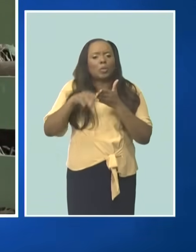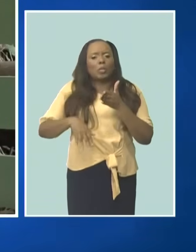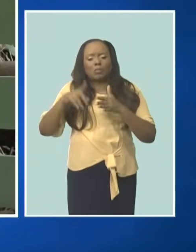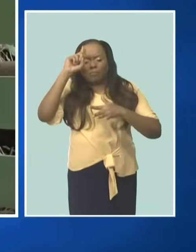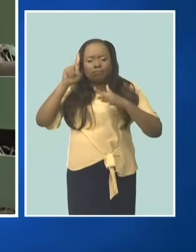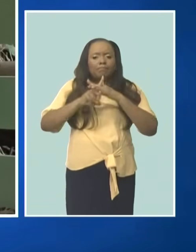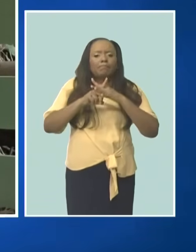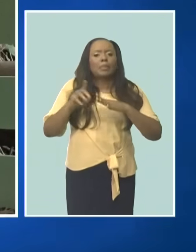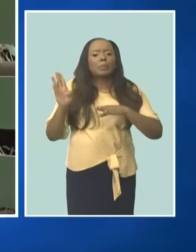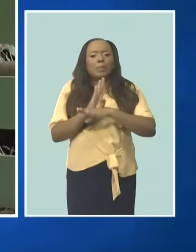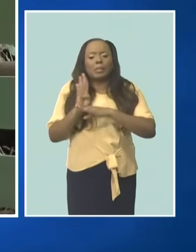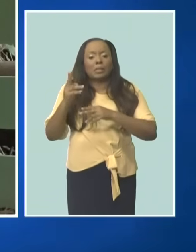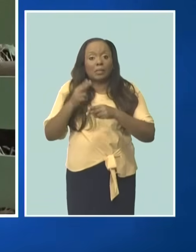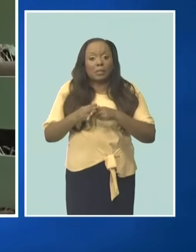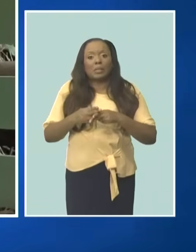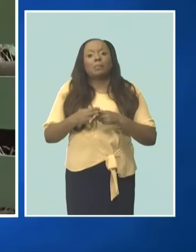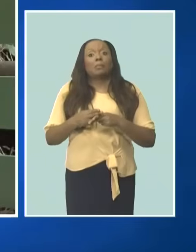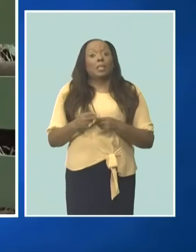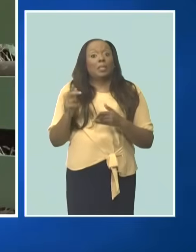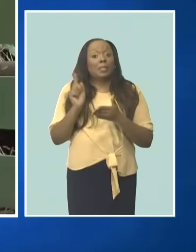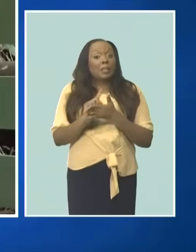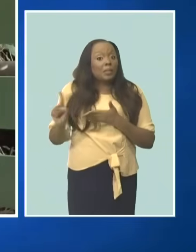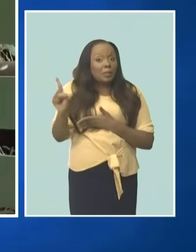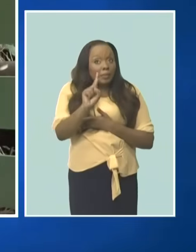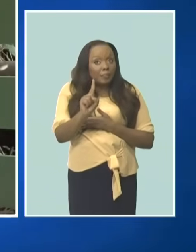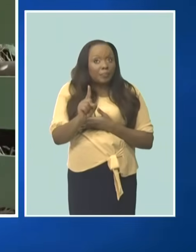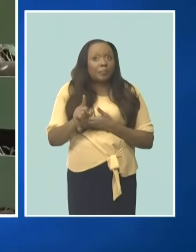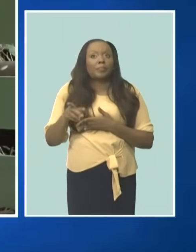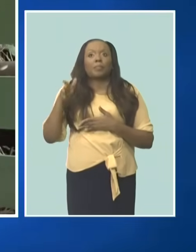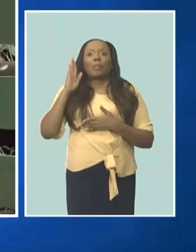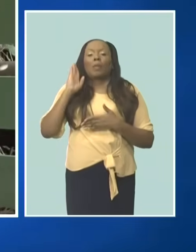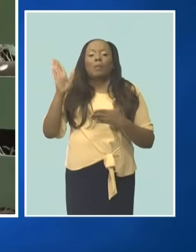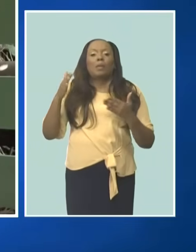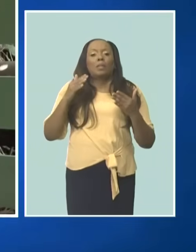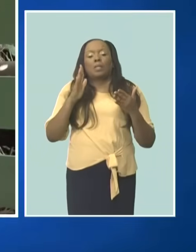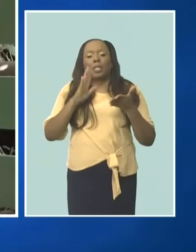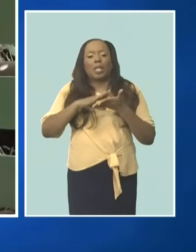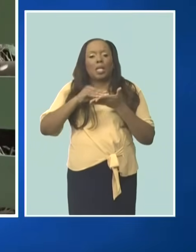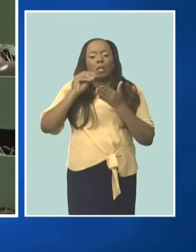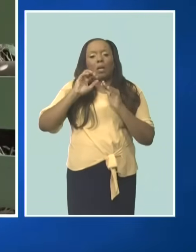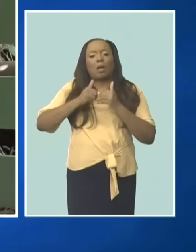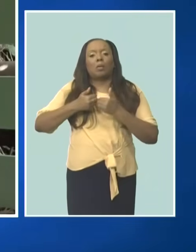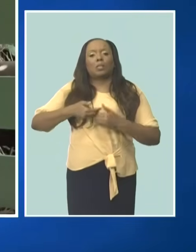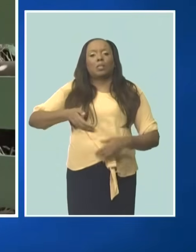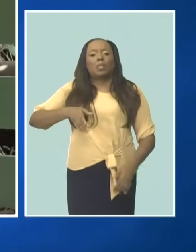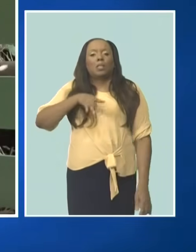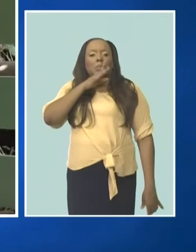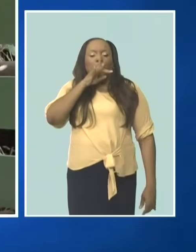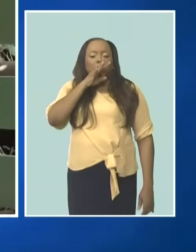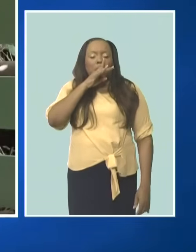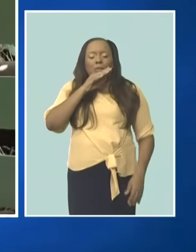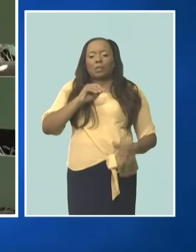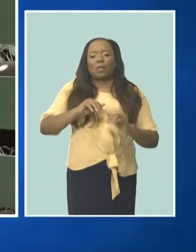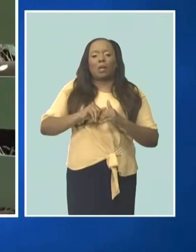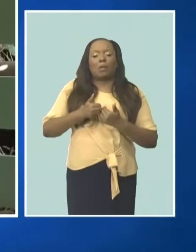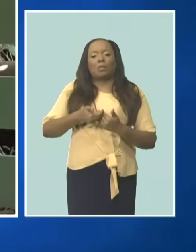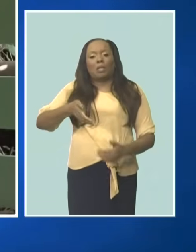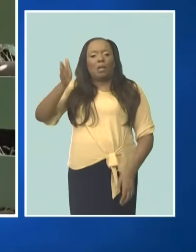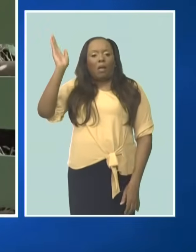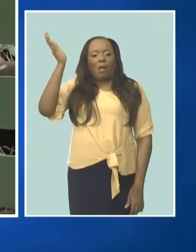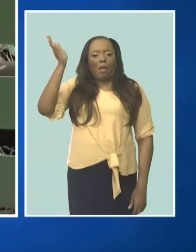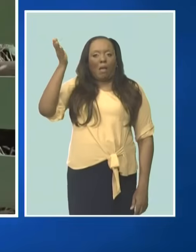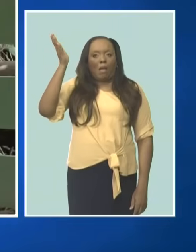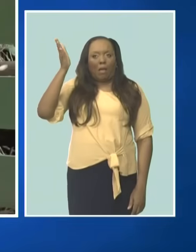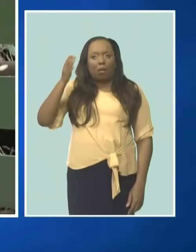they have an opportunity next week to go through the presentation skills, learning how to present, learning how to speak, since that they've also done the